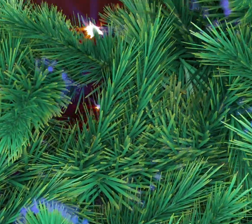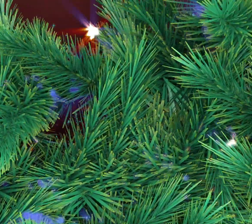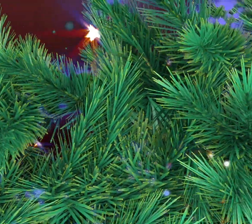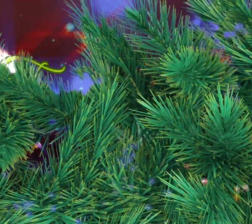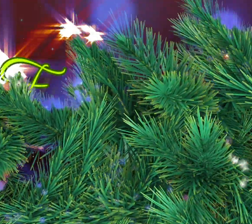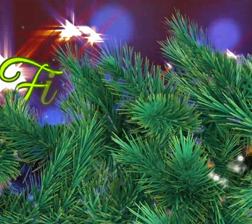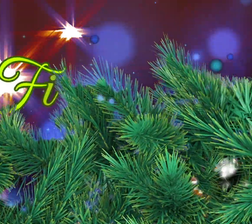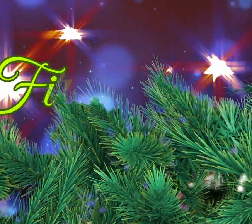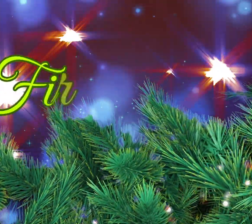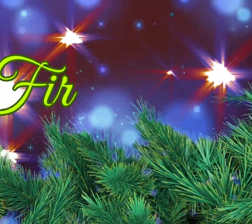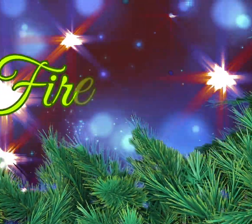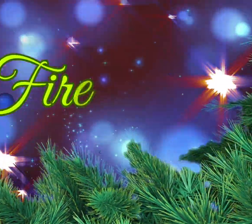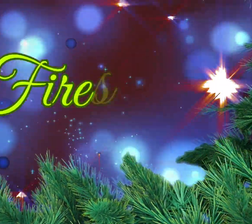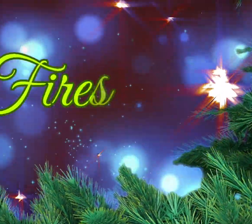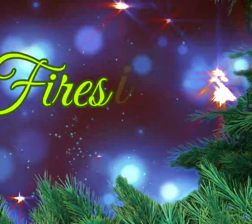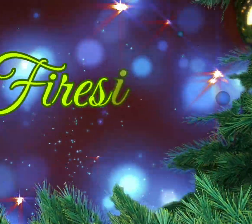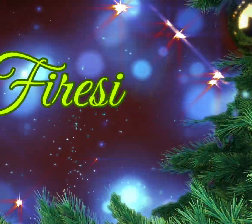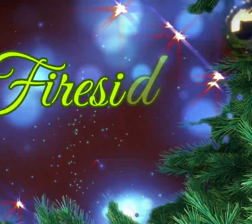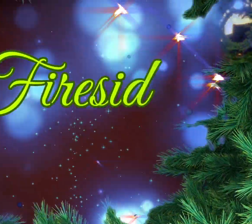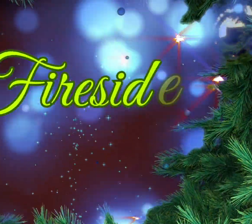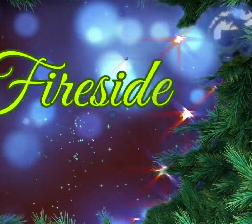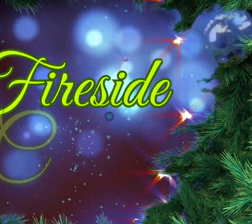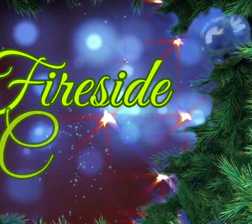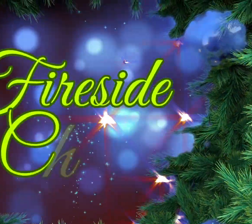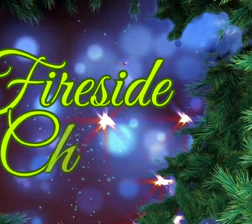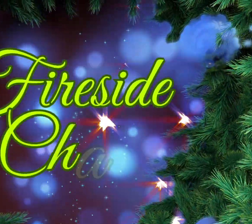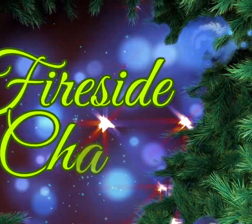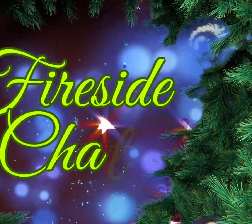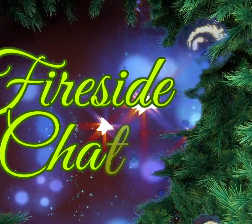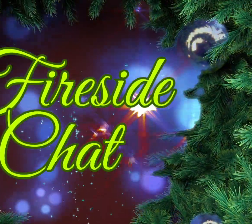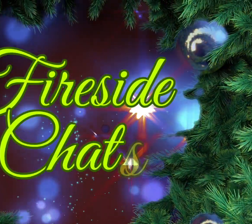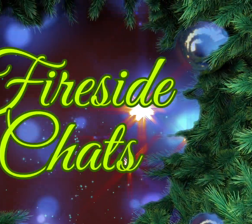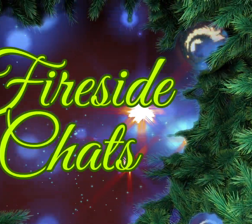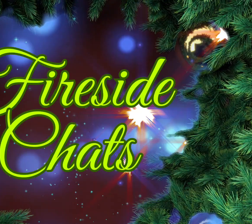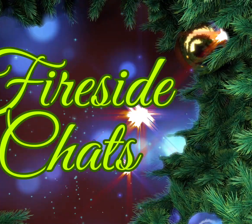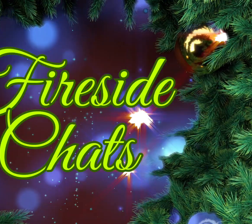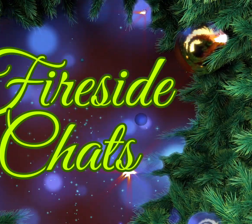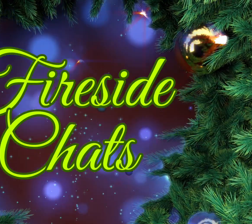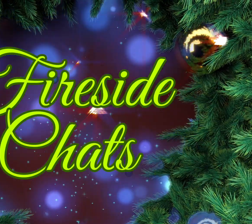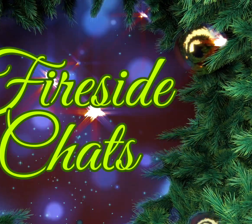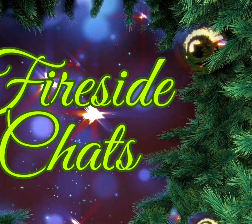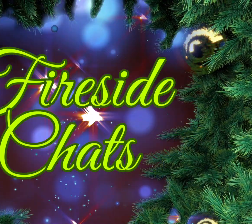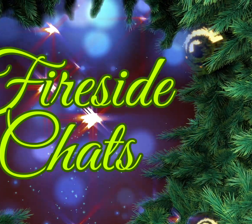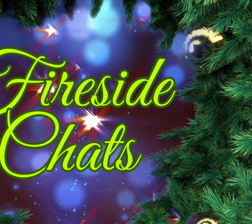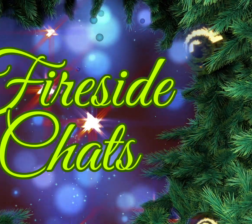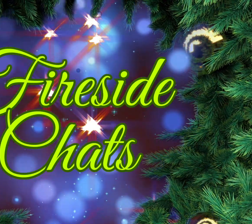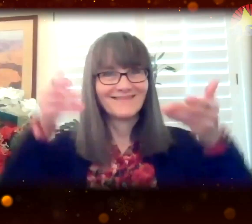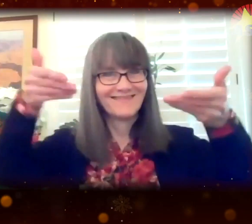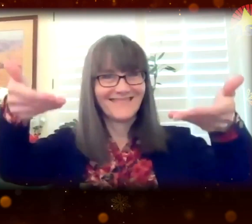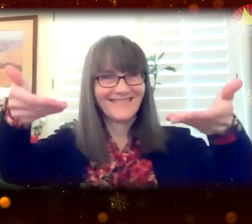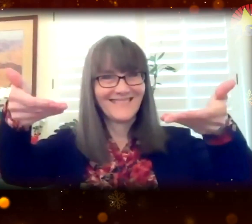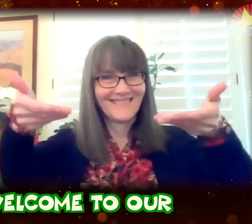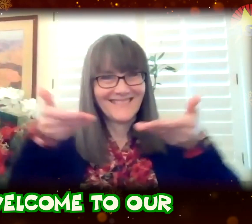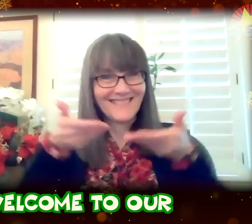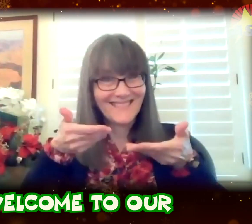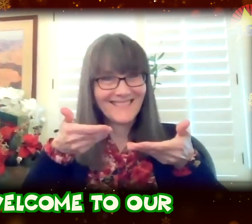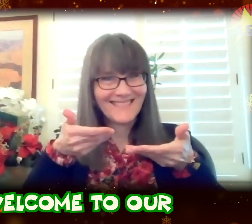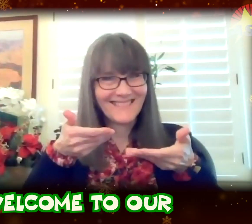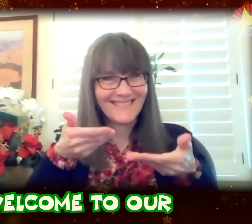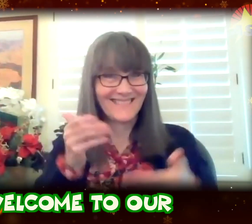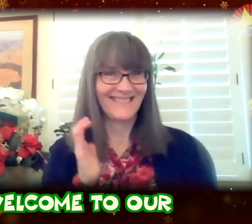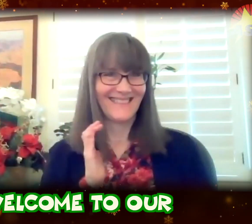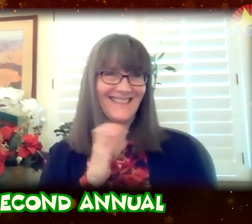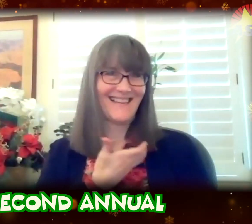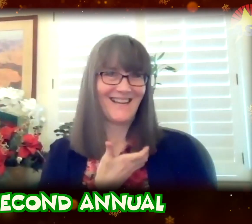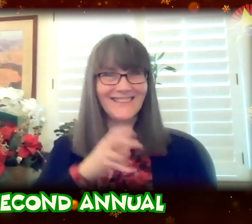a holiday animation with the words Fireside Chats. Annette Reichman is on screen using ASL. Welcome